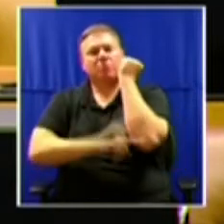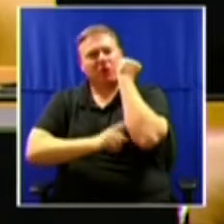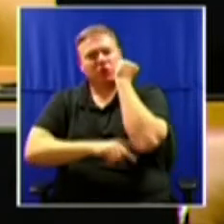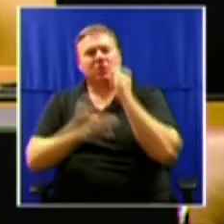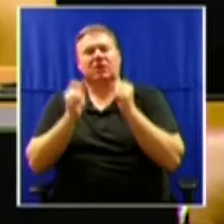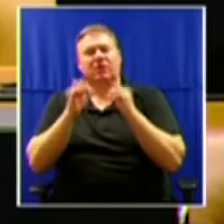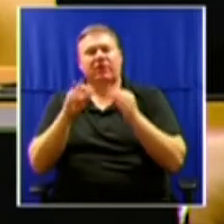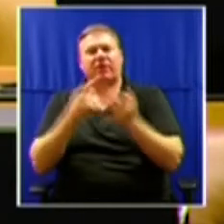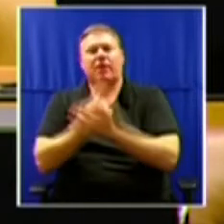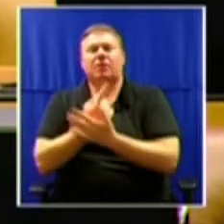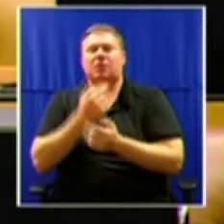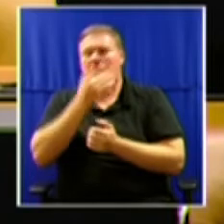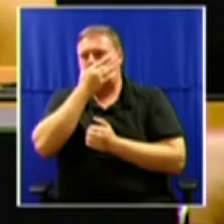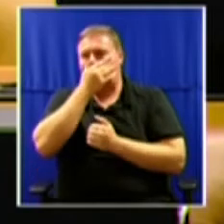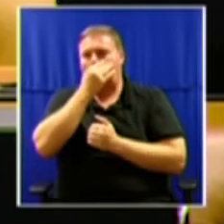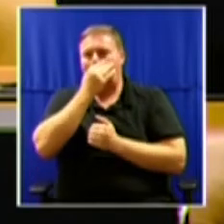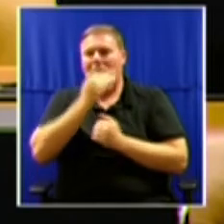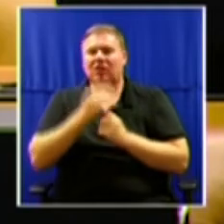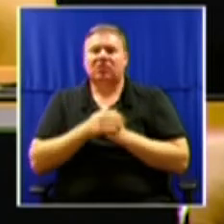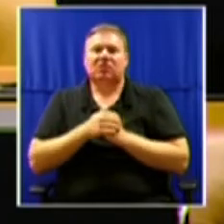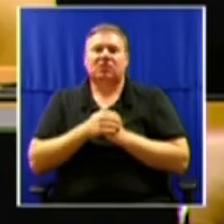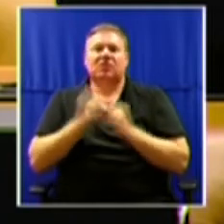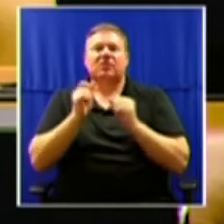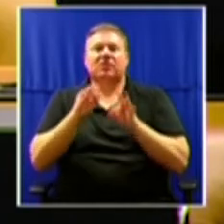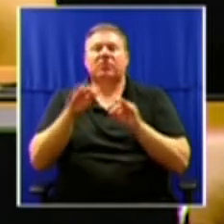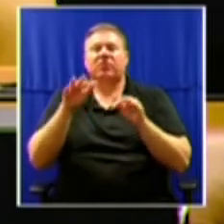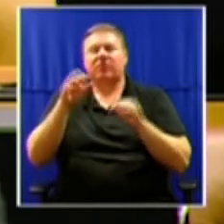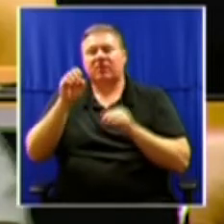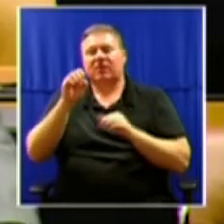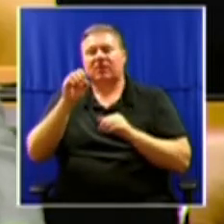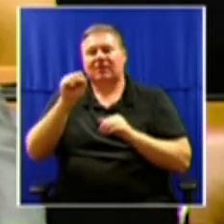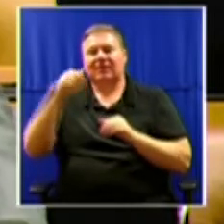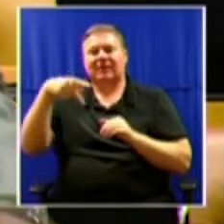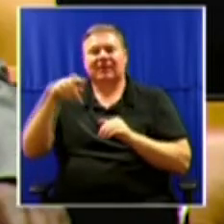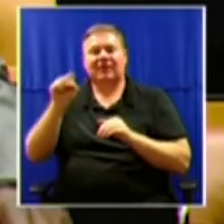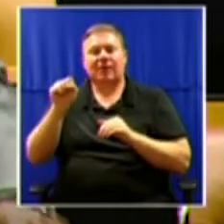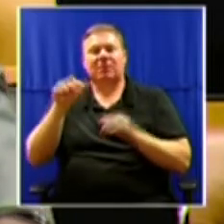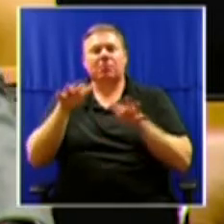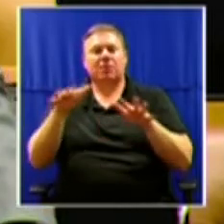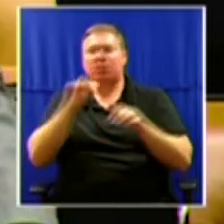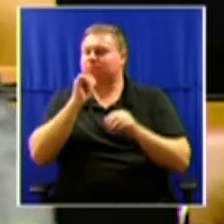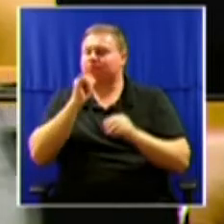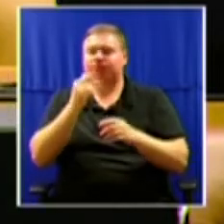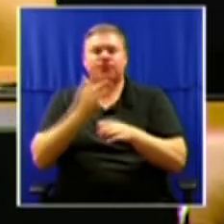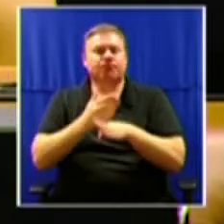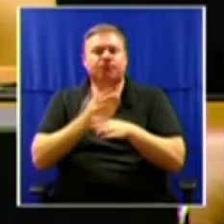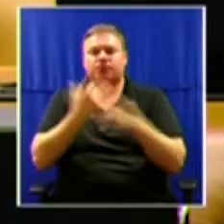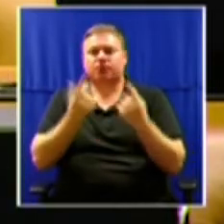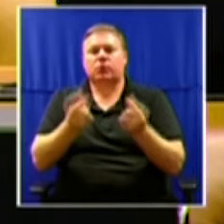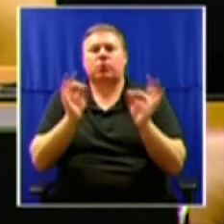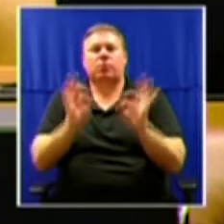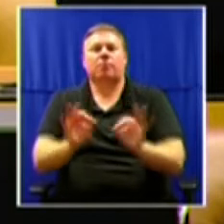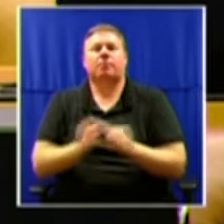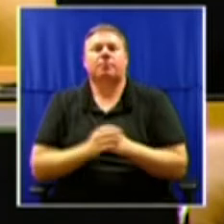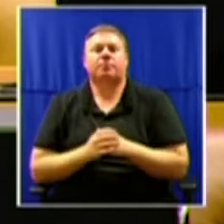South African Police that are not working on this matter. As such, Chairperson,